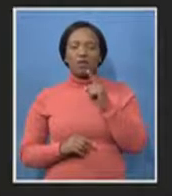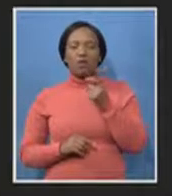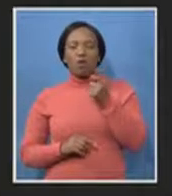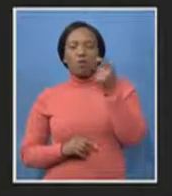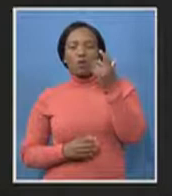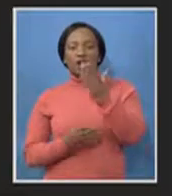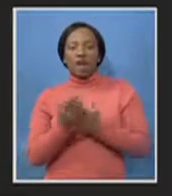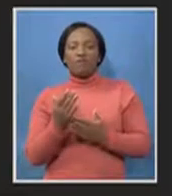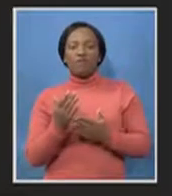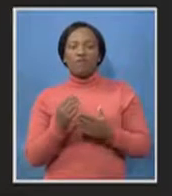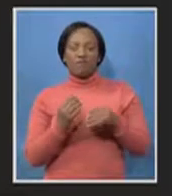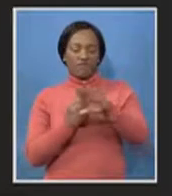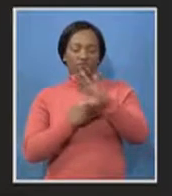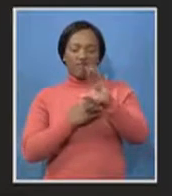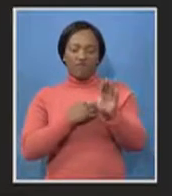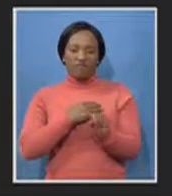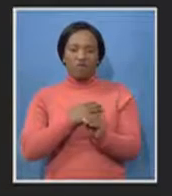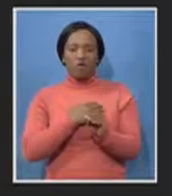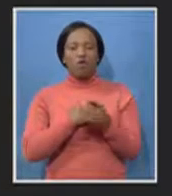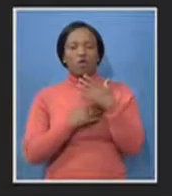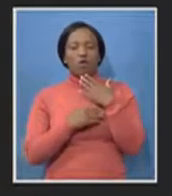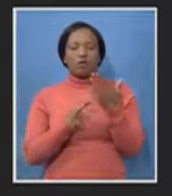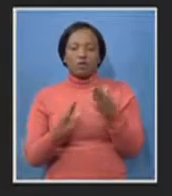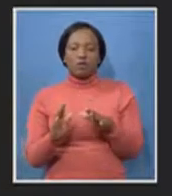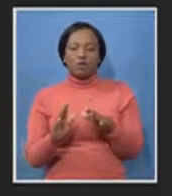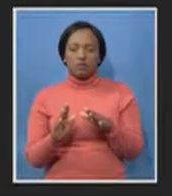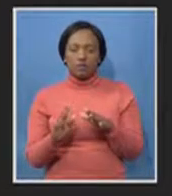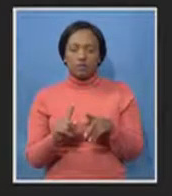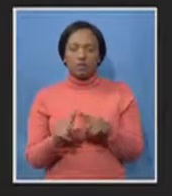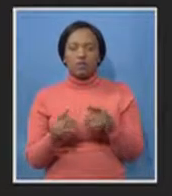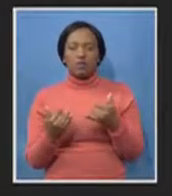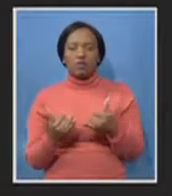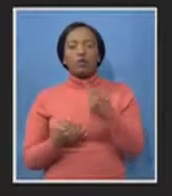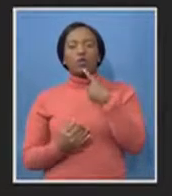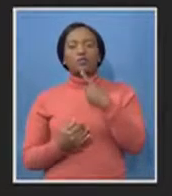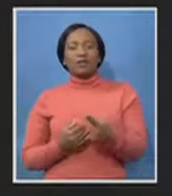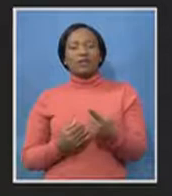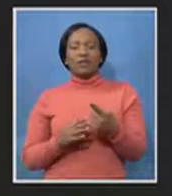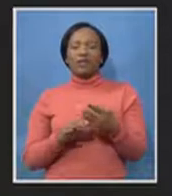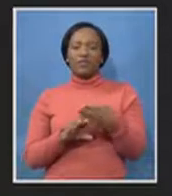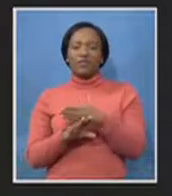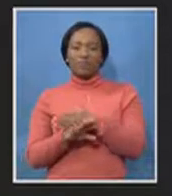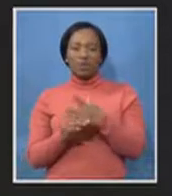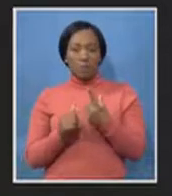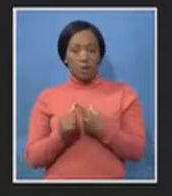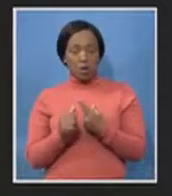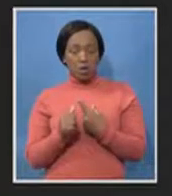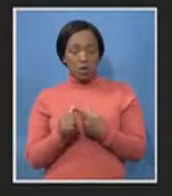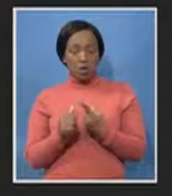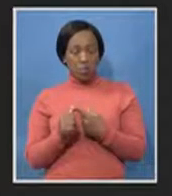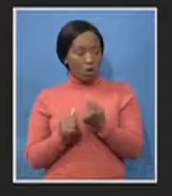So the caveat here, as Lynn said, is that are we counting everybody? Okay, because of our fragile and